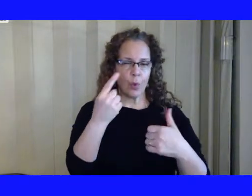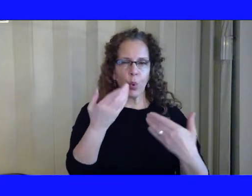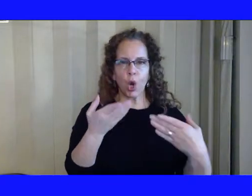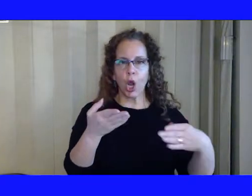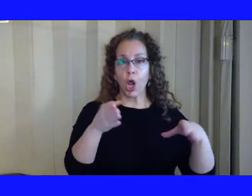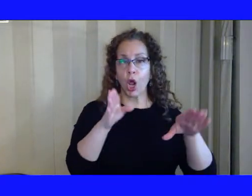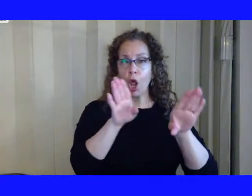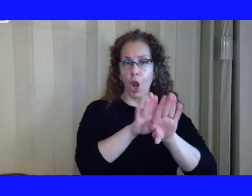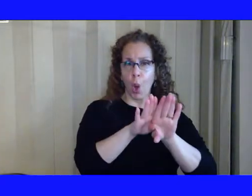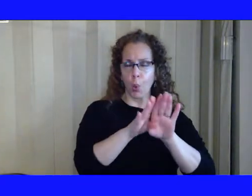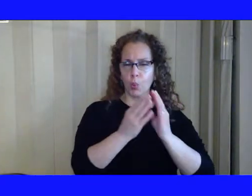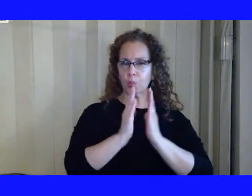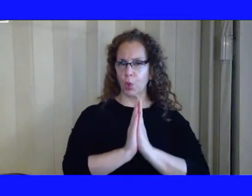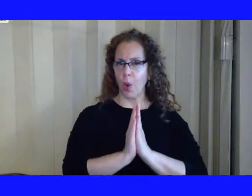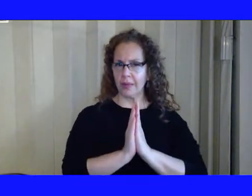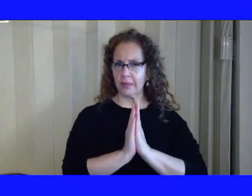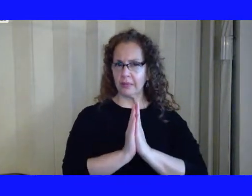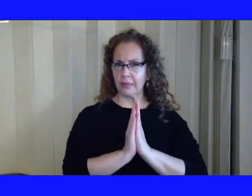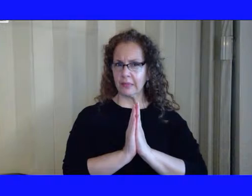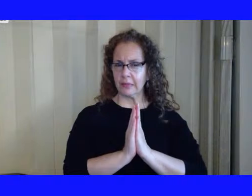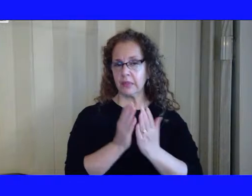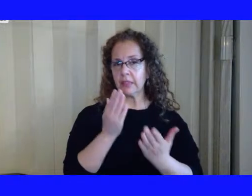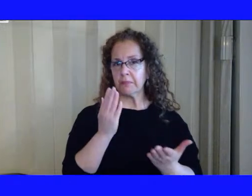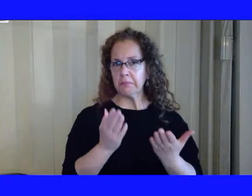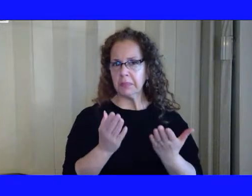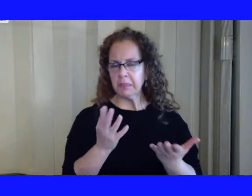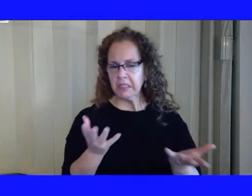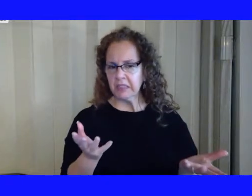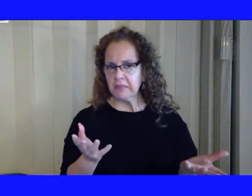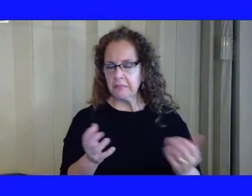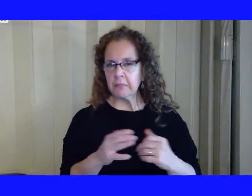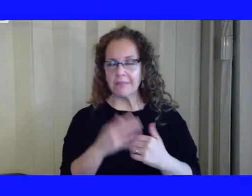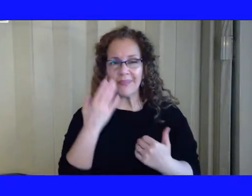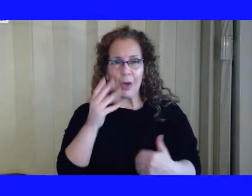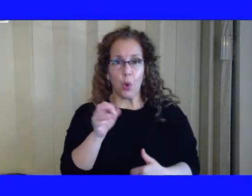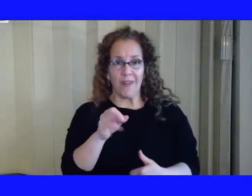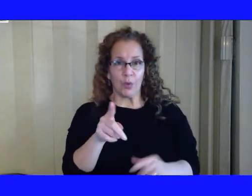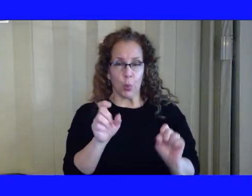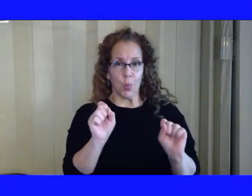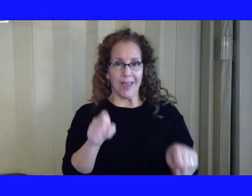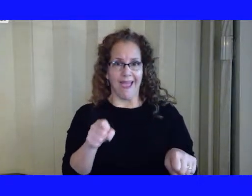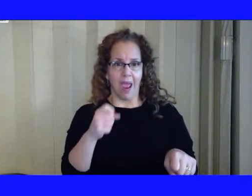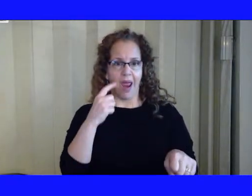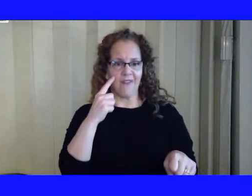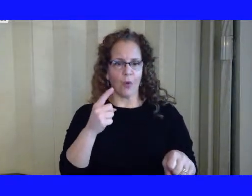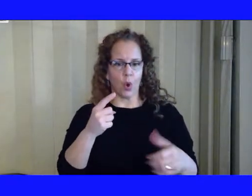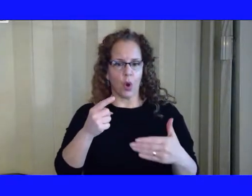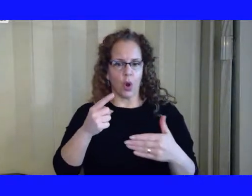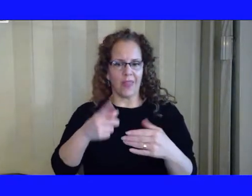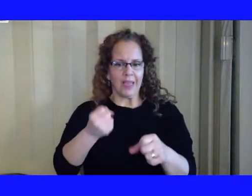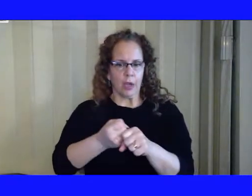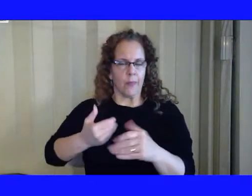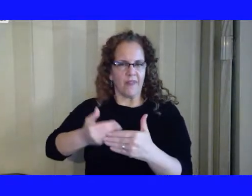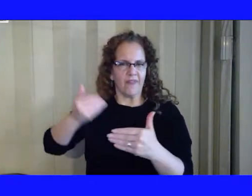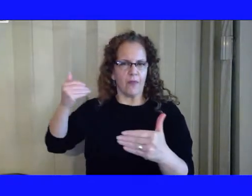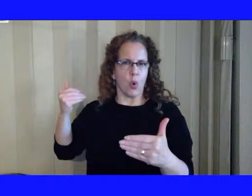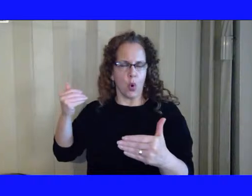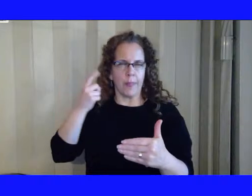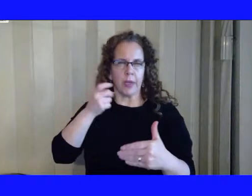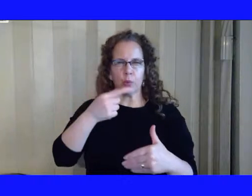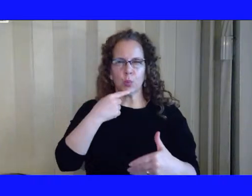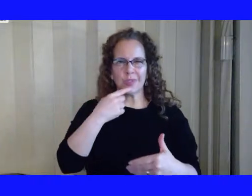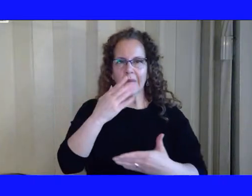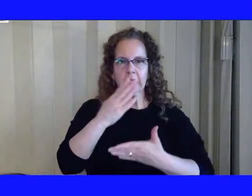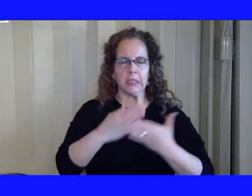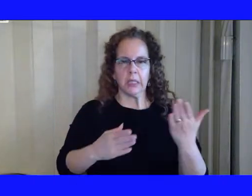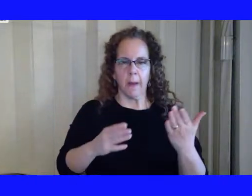reasonable accommodations. And I believe that depending on the allegations, it may take a little